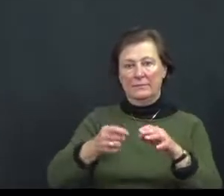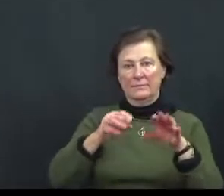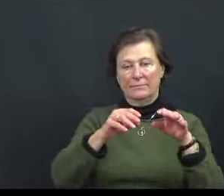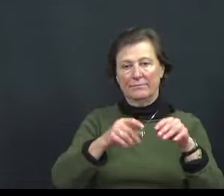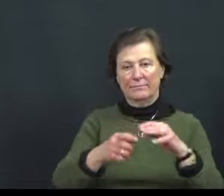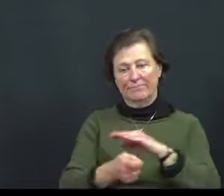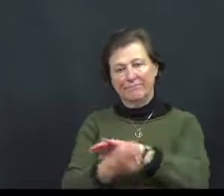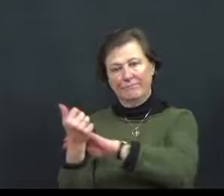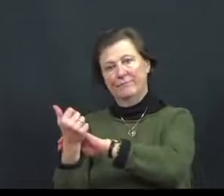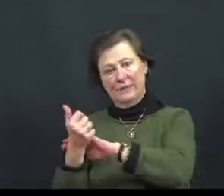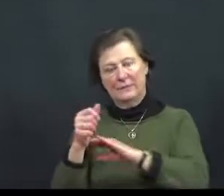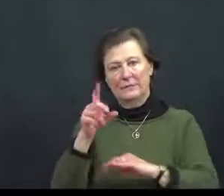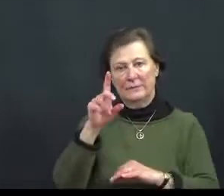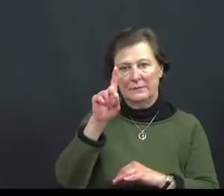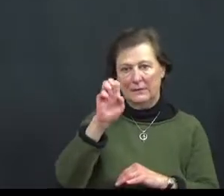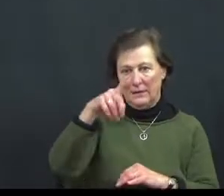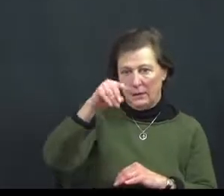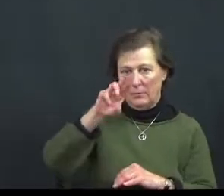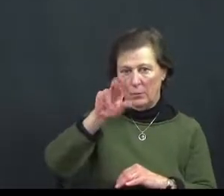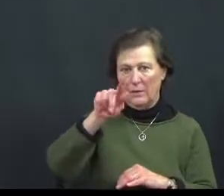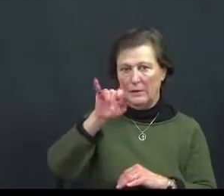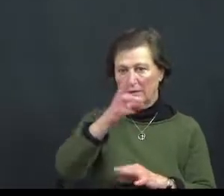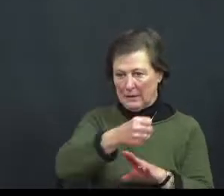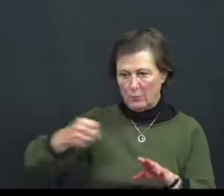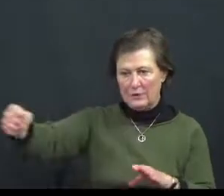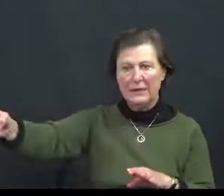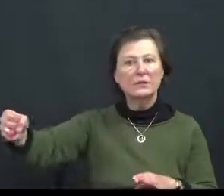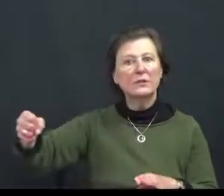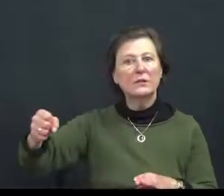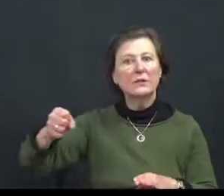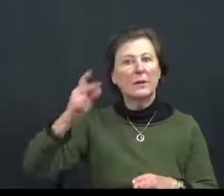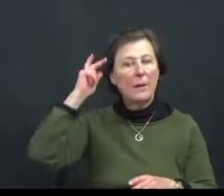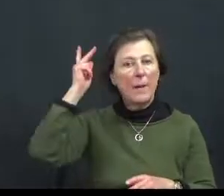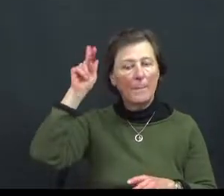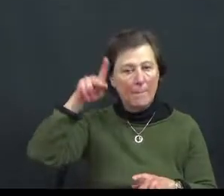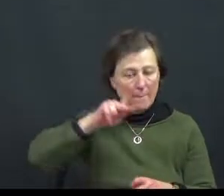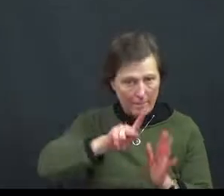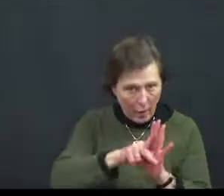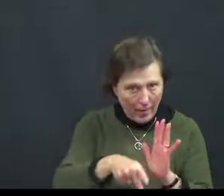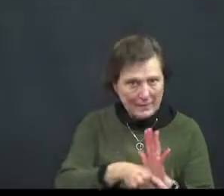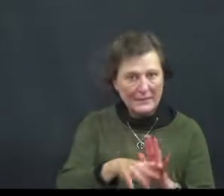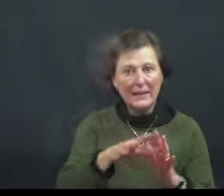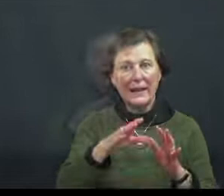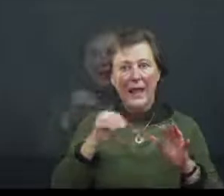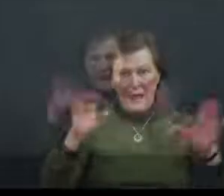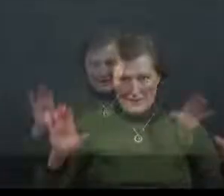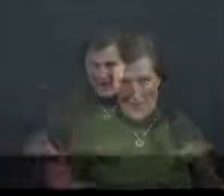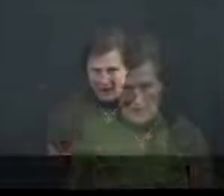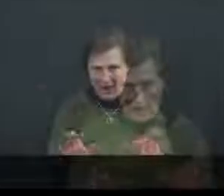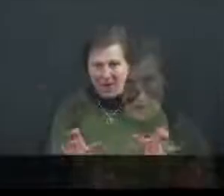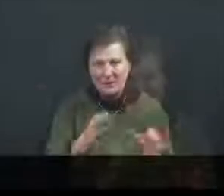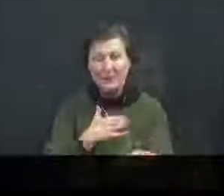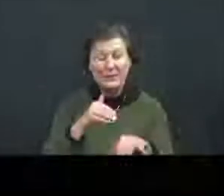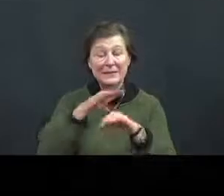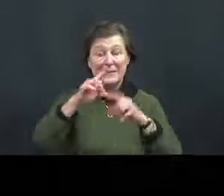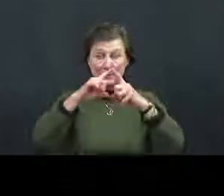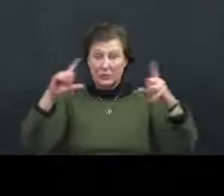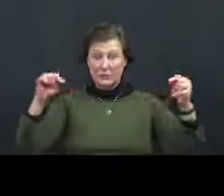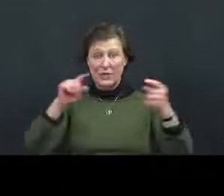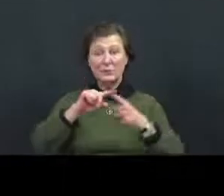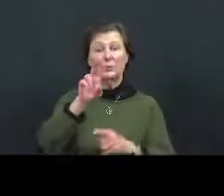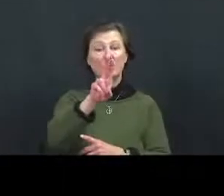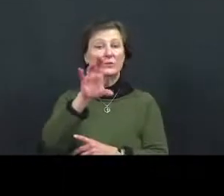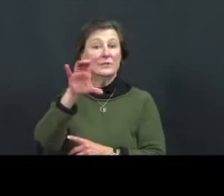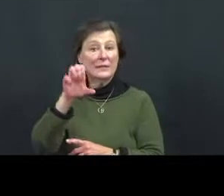policy advocacy, and prophetic action. Please send your checks to UUCS or visit